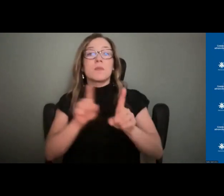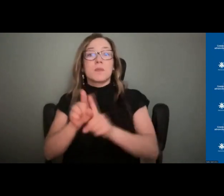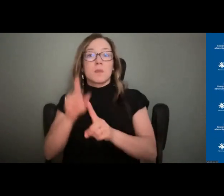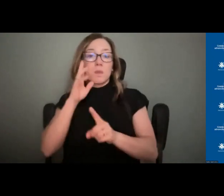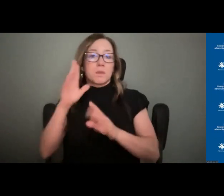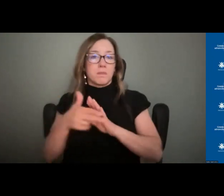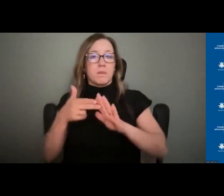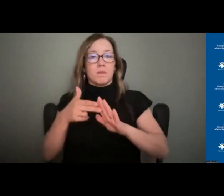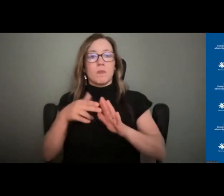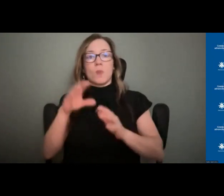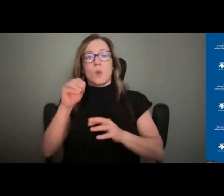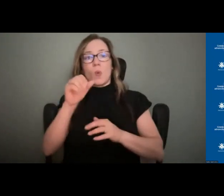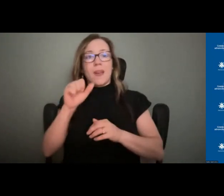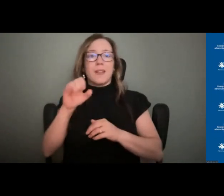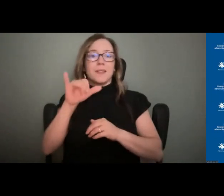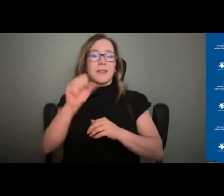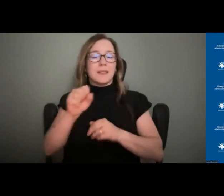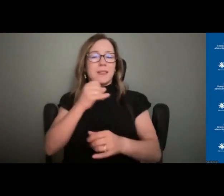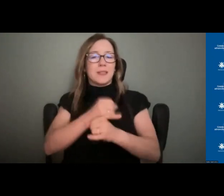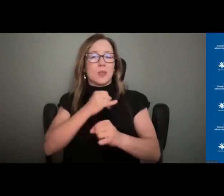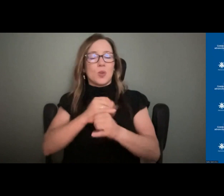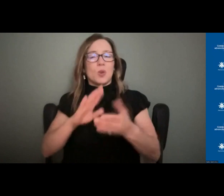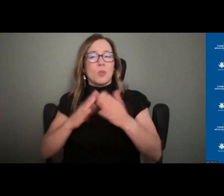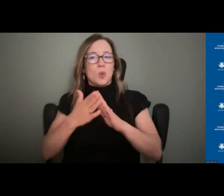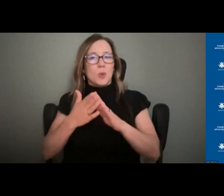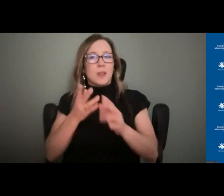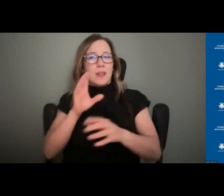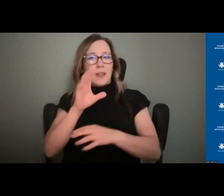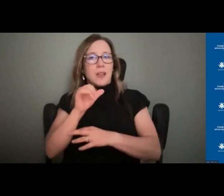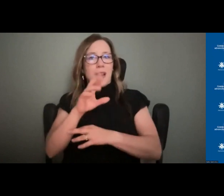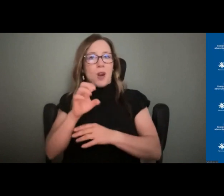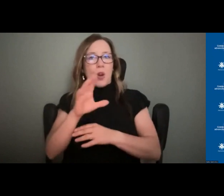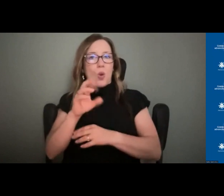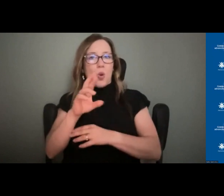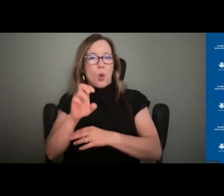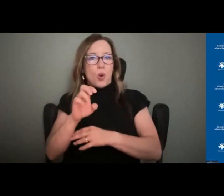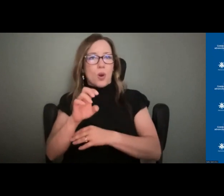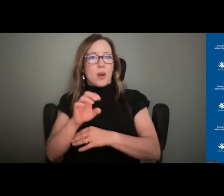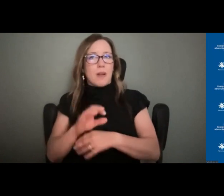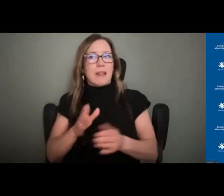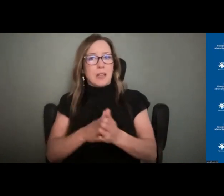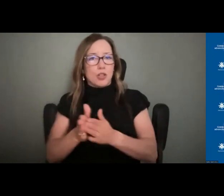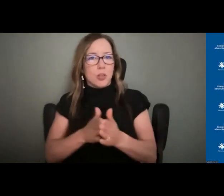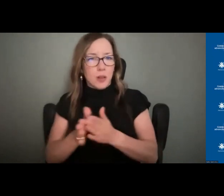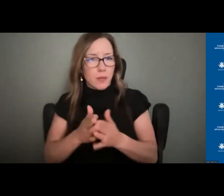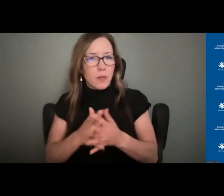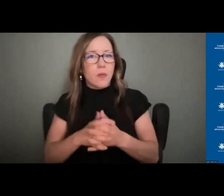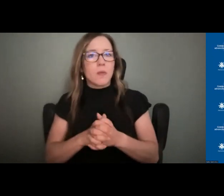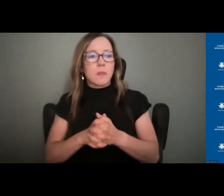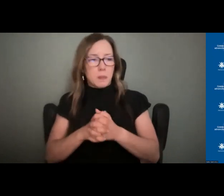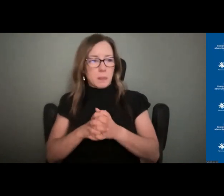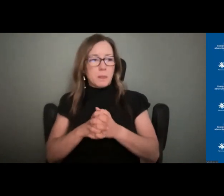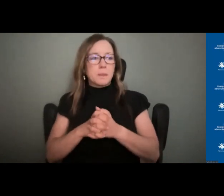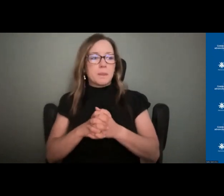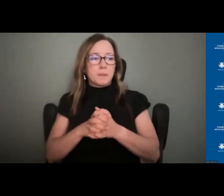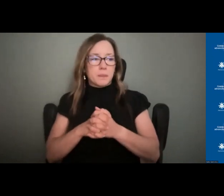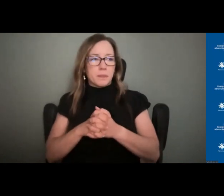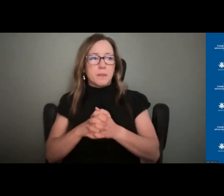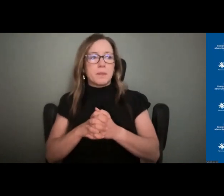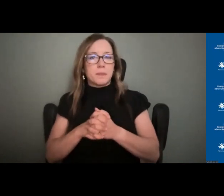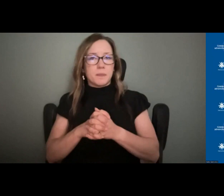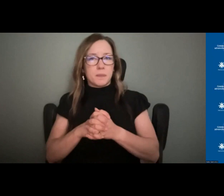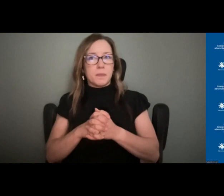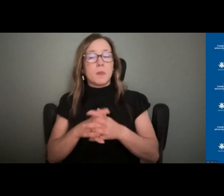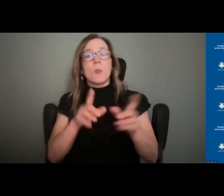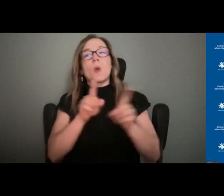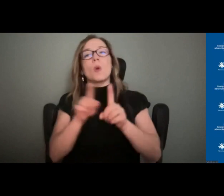Oasis Institute on the Community Care Corps initiative on their caregiver respite and support program. We will also